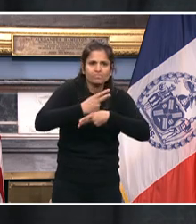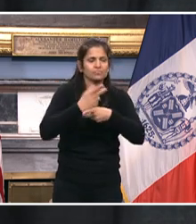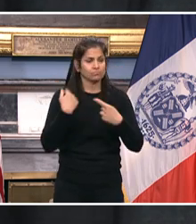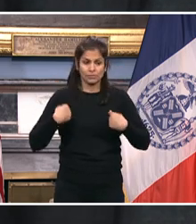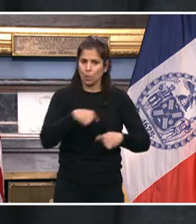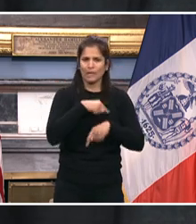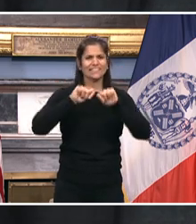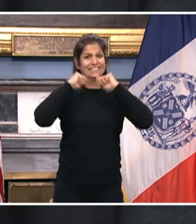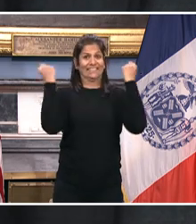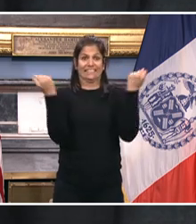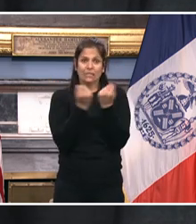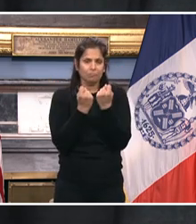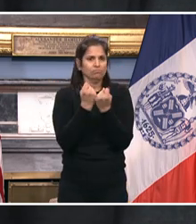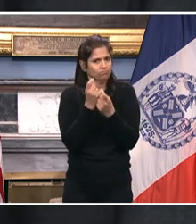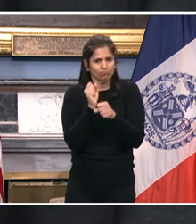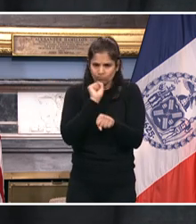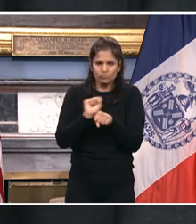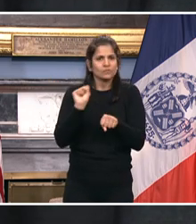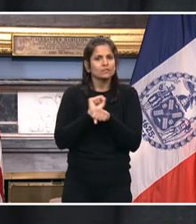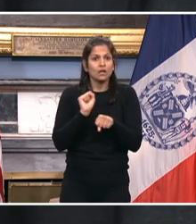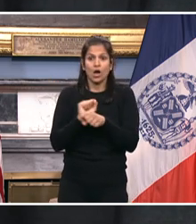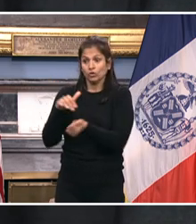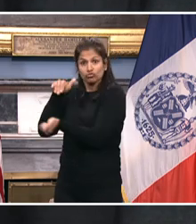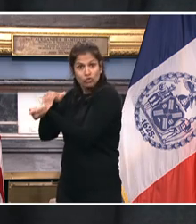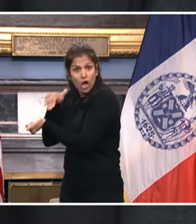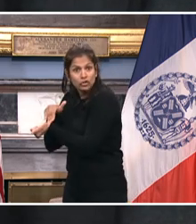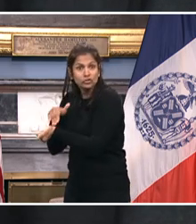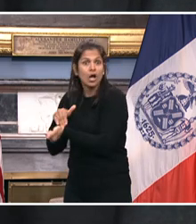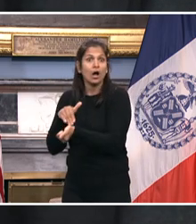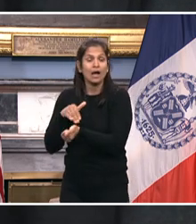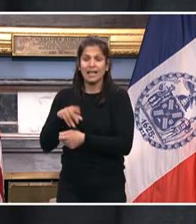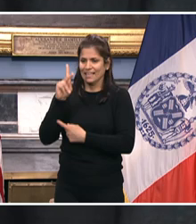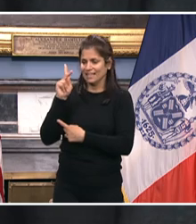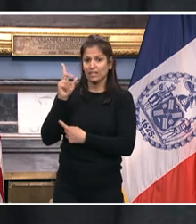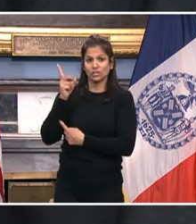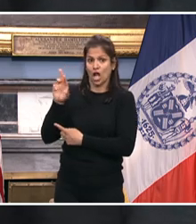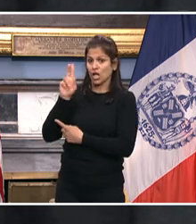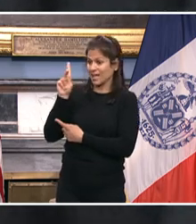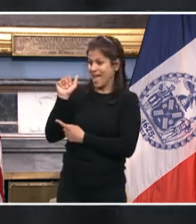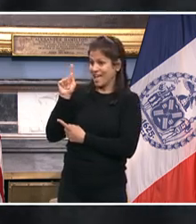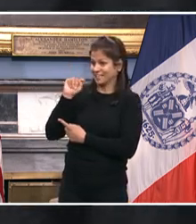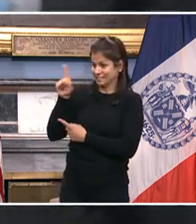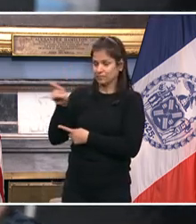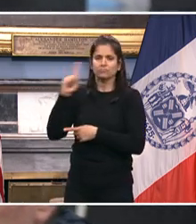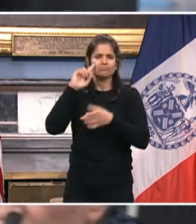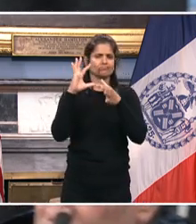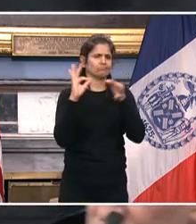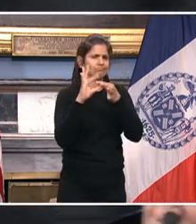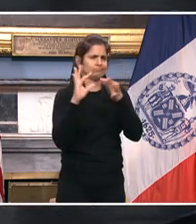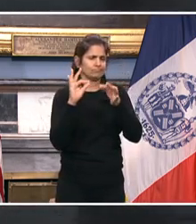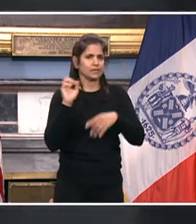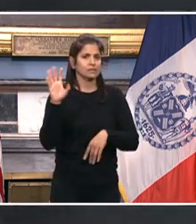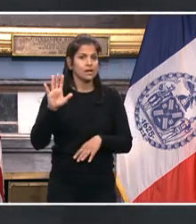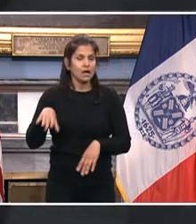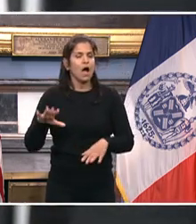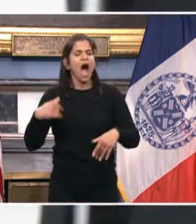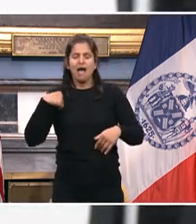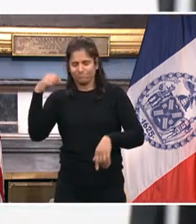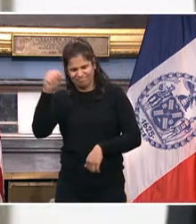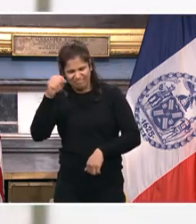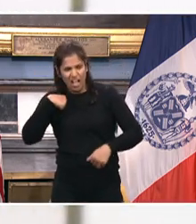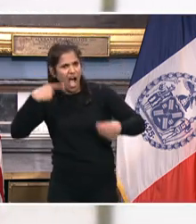I would agree with the mayor's assessment. While things are definitely flattening, meanwhile, the hospitals keep